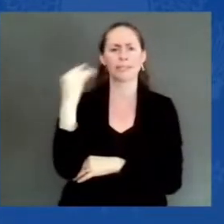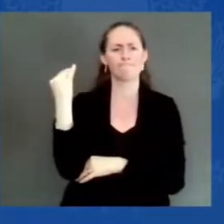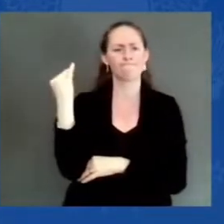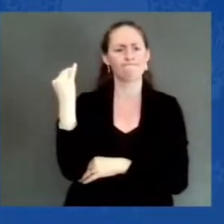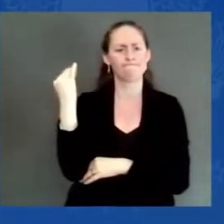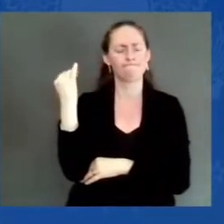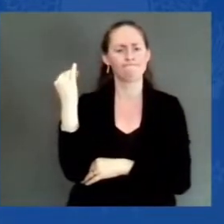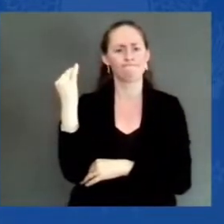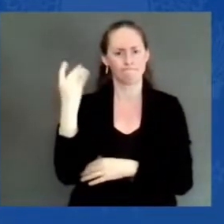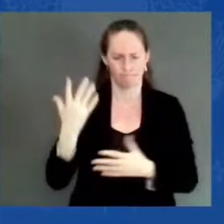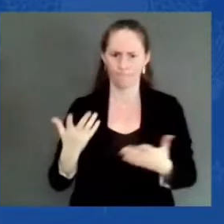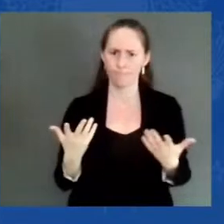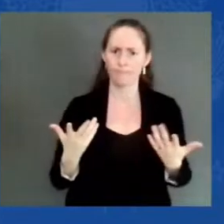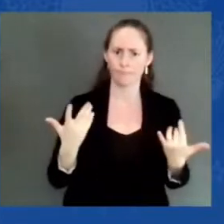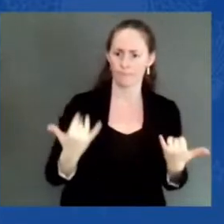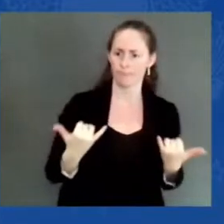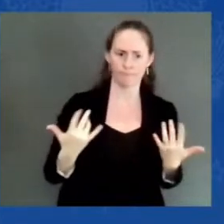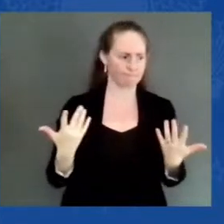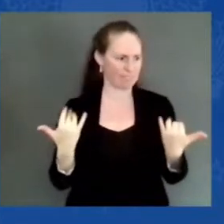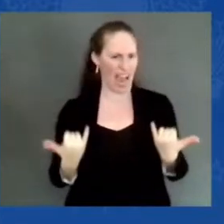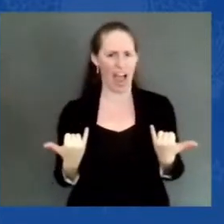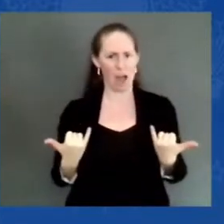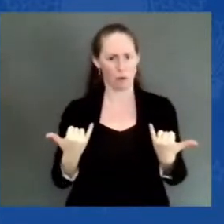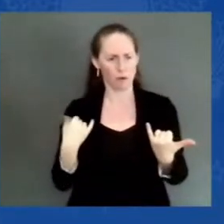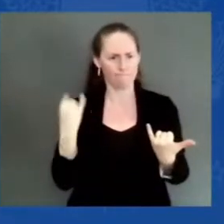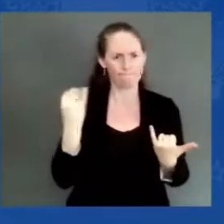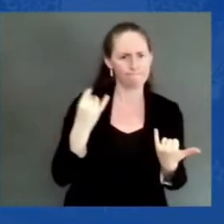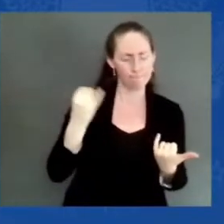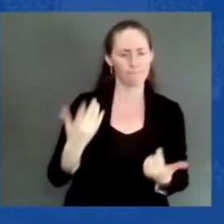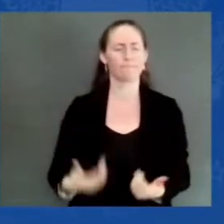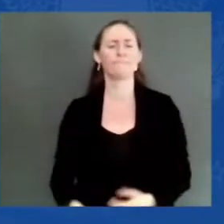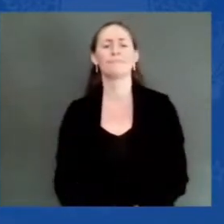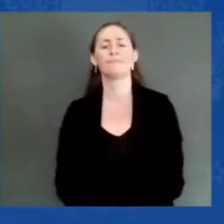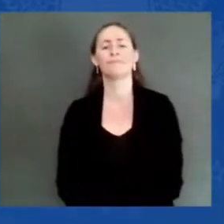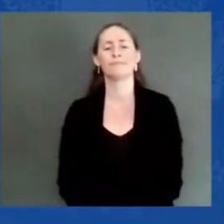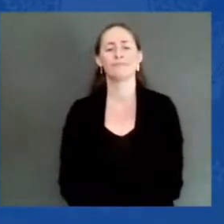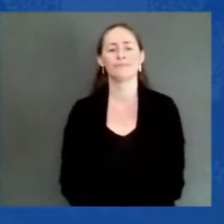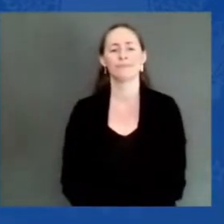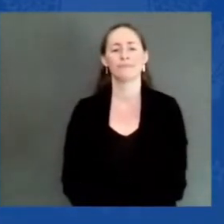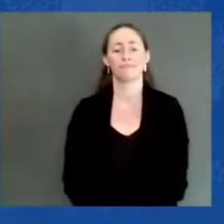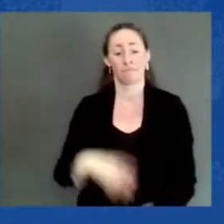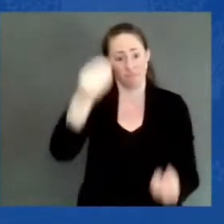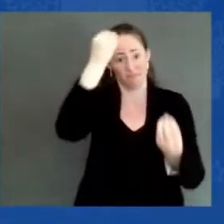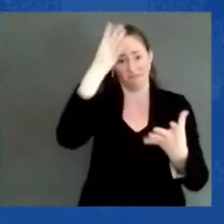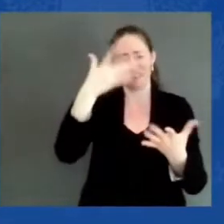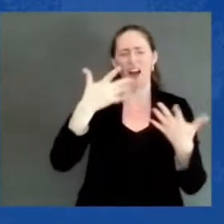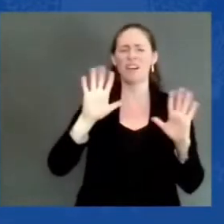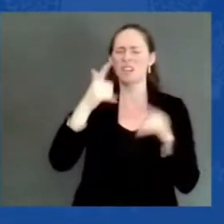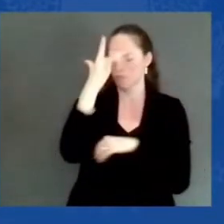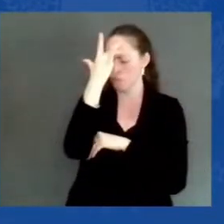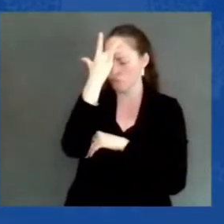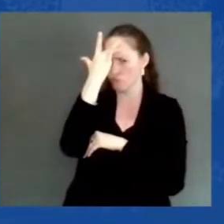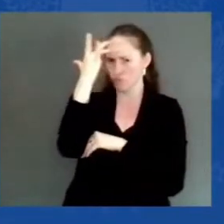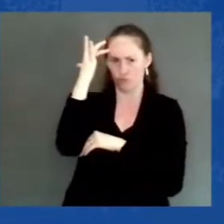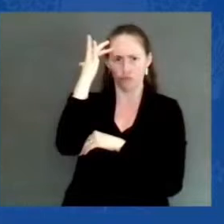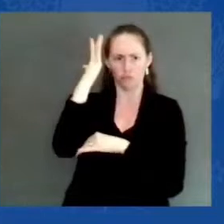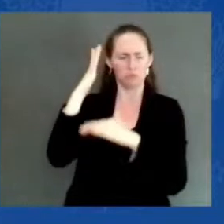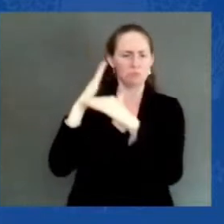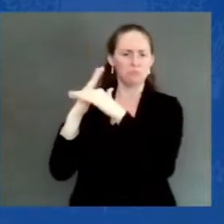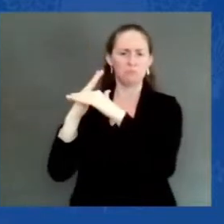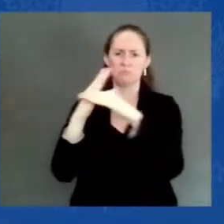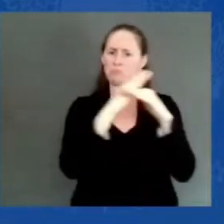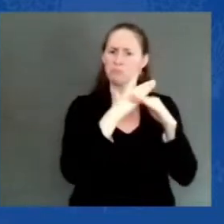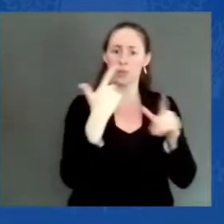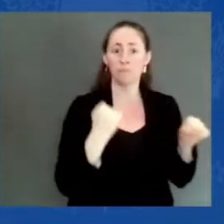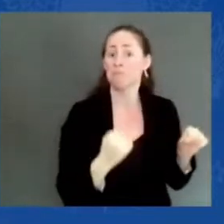First, know that you're highly protected against severe illness and death from COVID-19. Only a small fraction